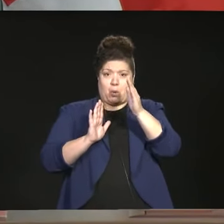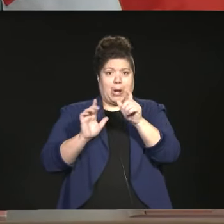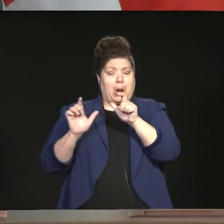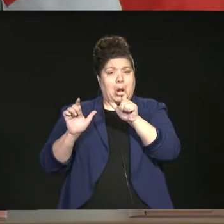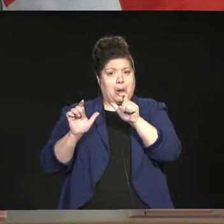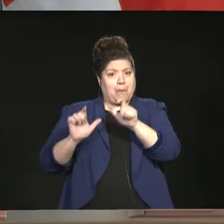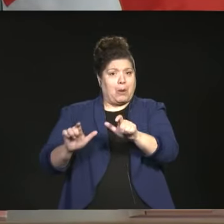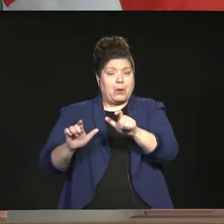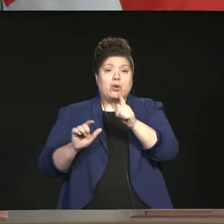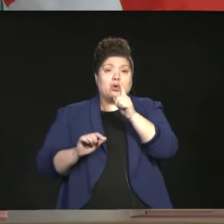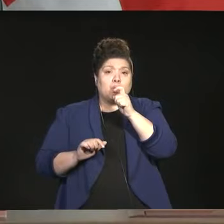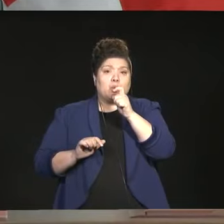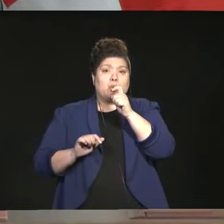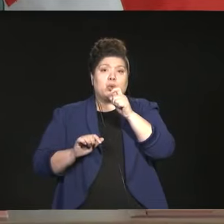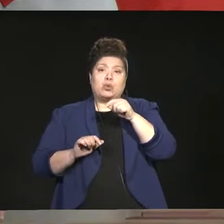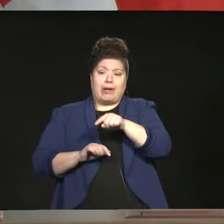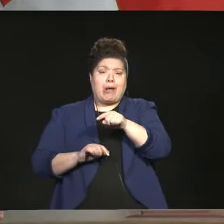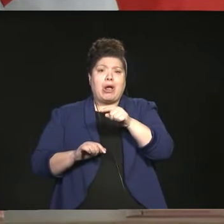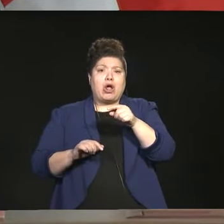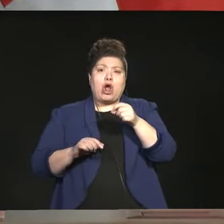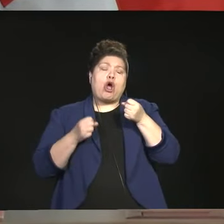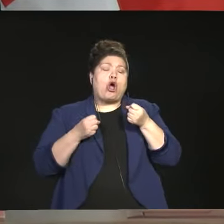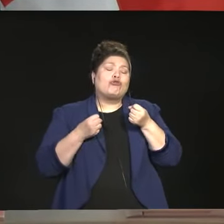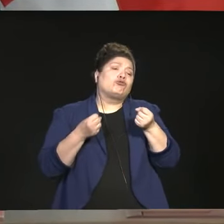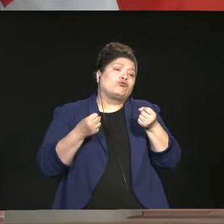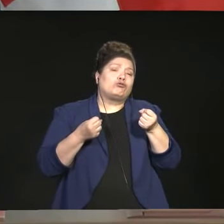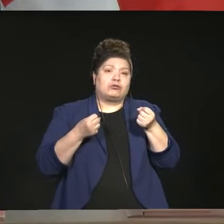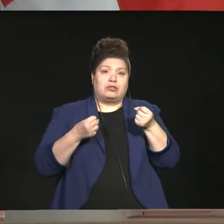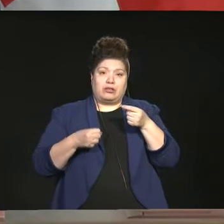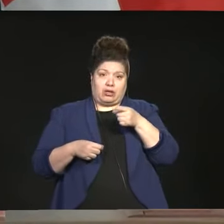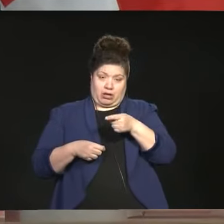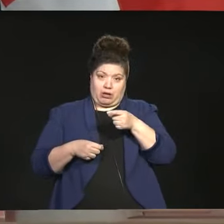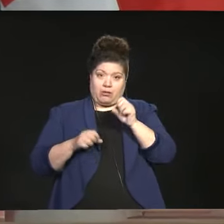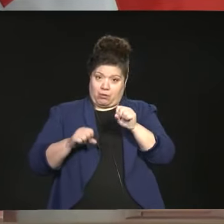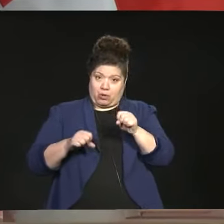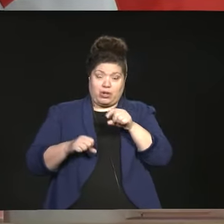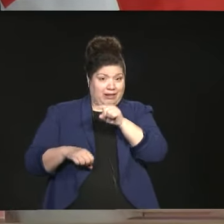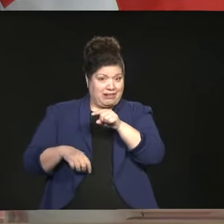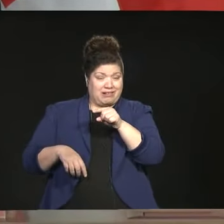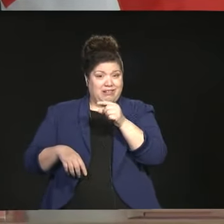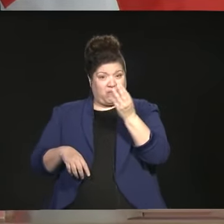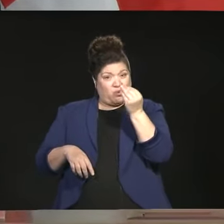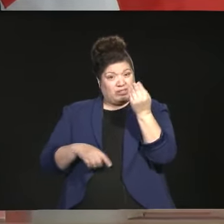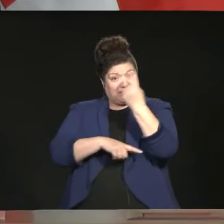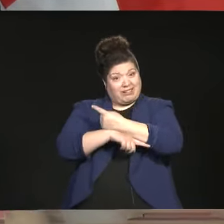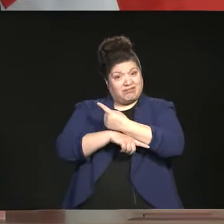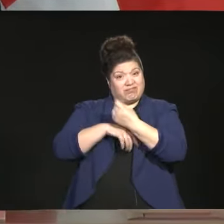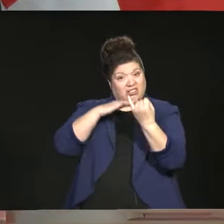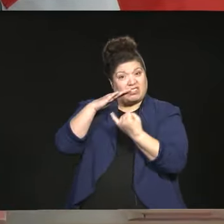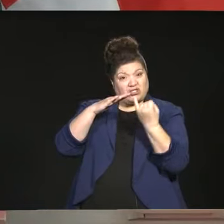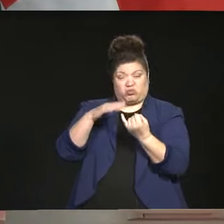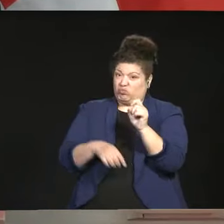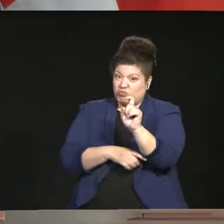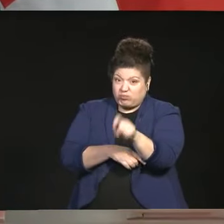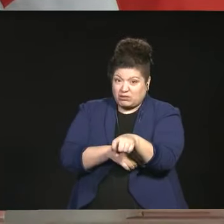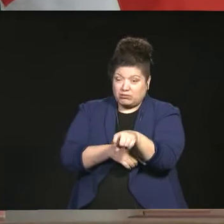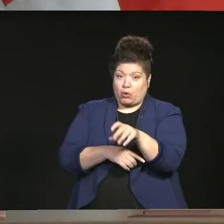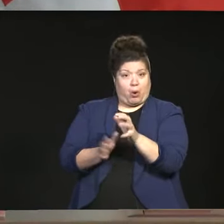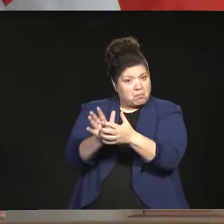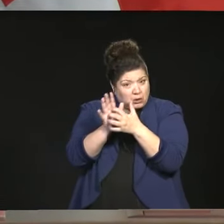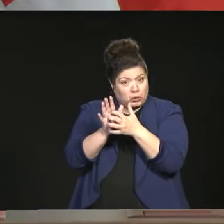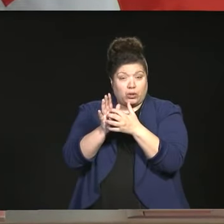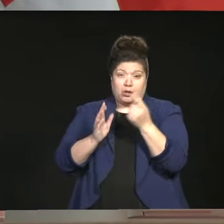subject to a mandatory 14-day isolation. My question is to the Deputy Prime Minister. Can you just speak to why the government is now taking the